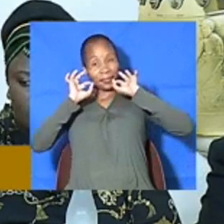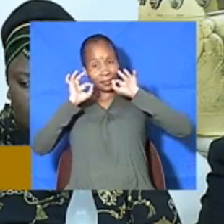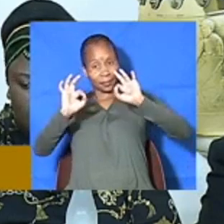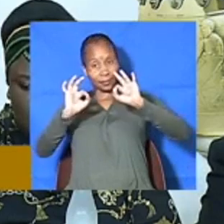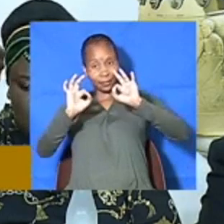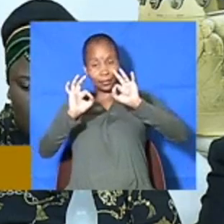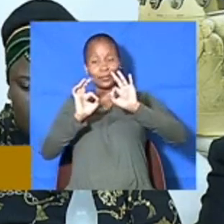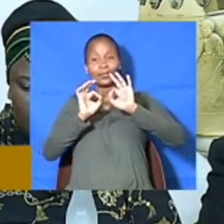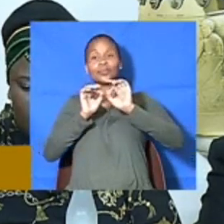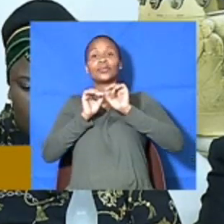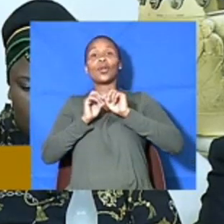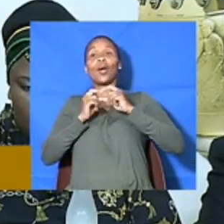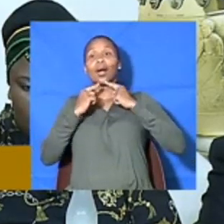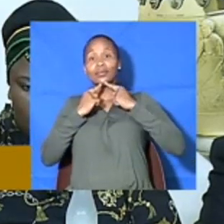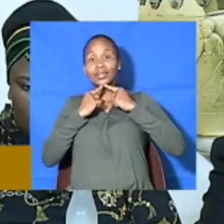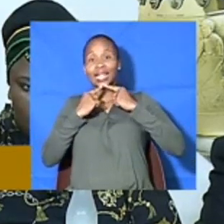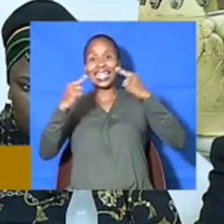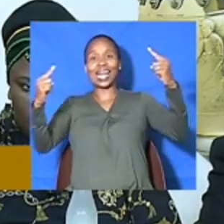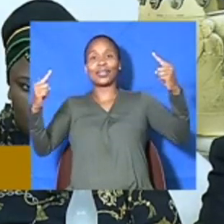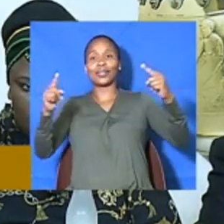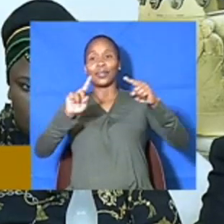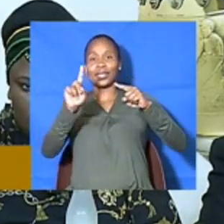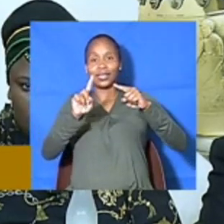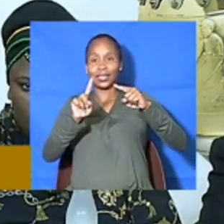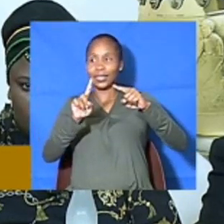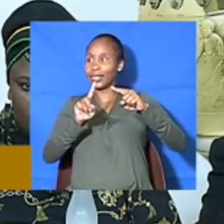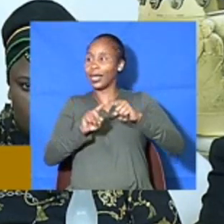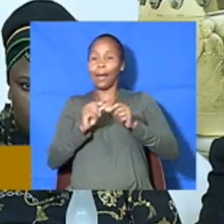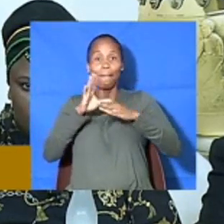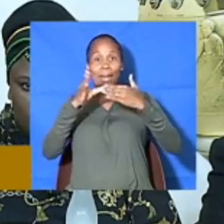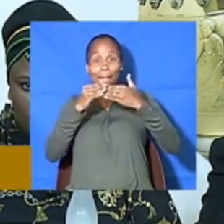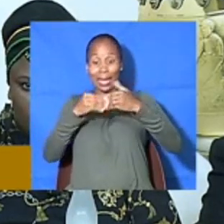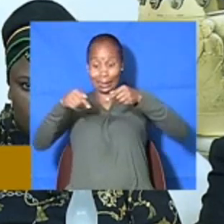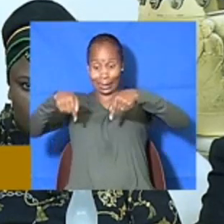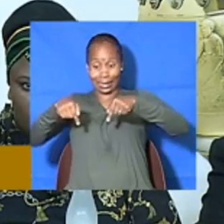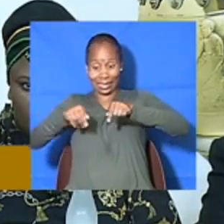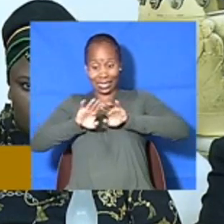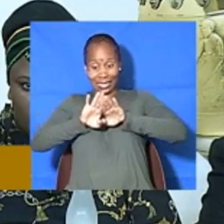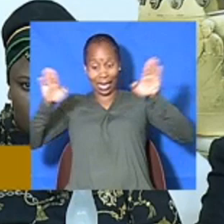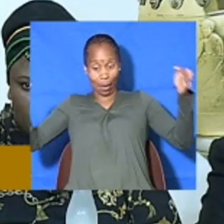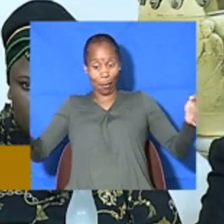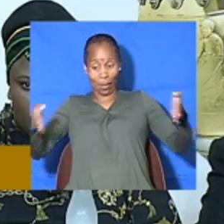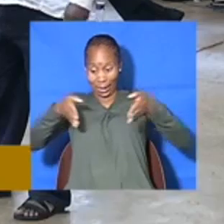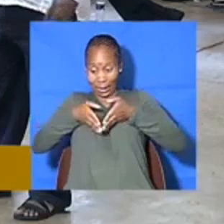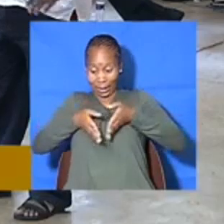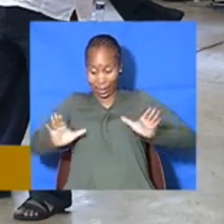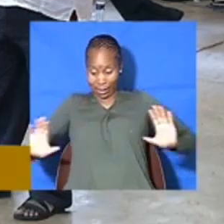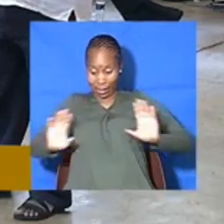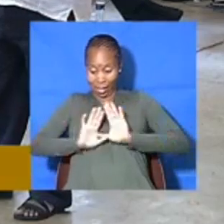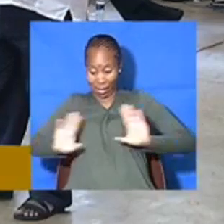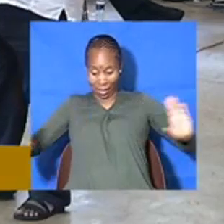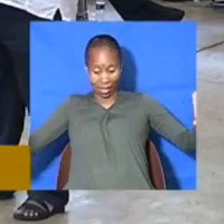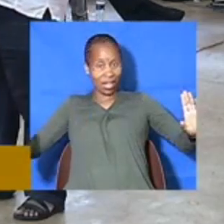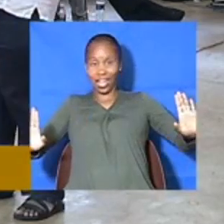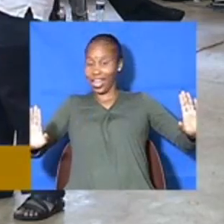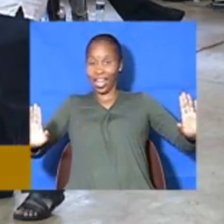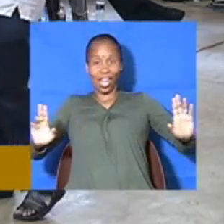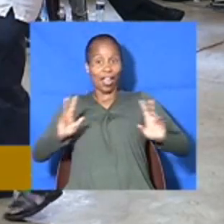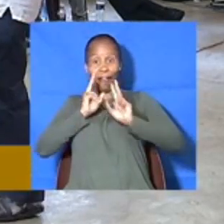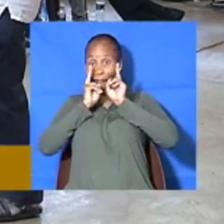our eyes. And then we also look at the people who are in a rural area. They have